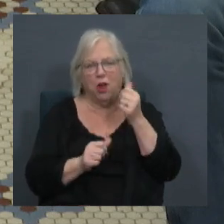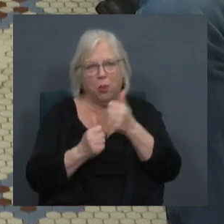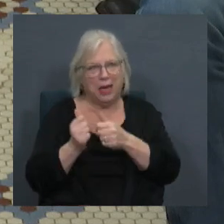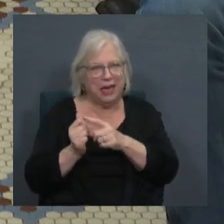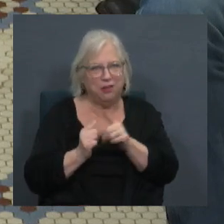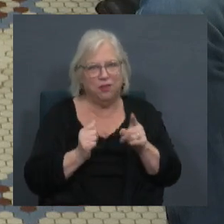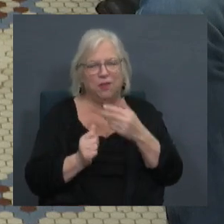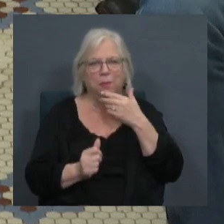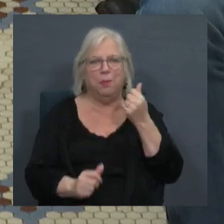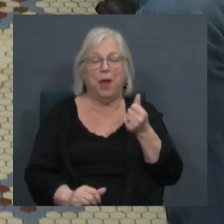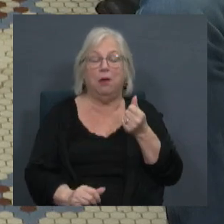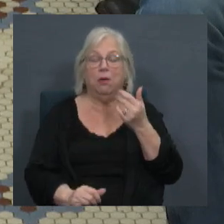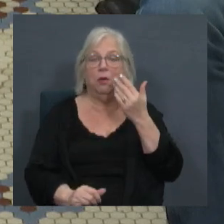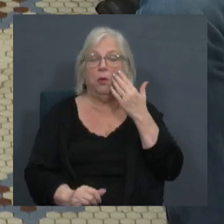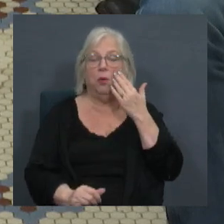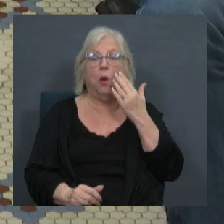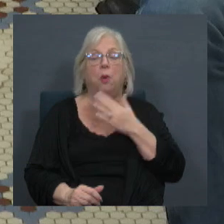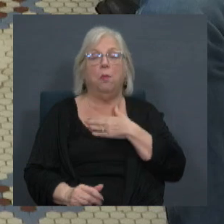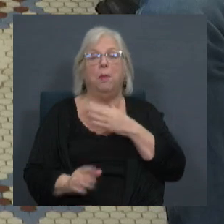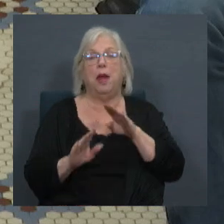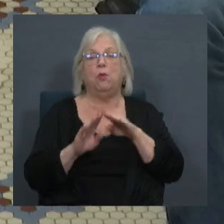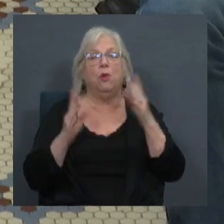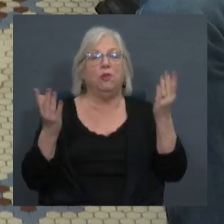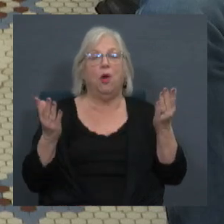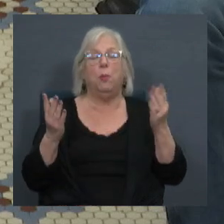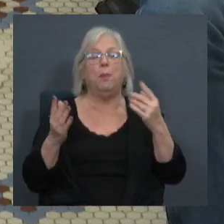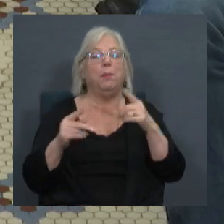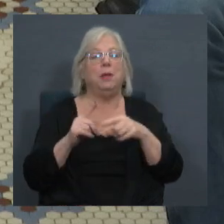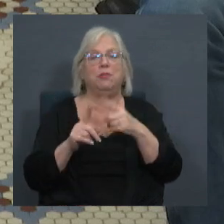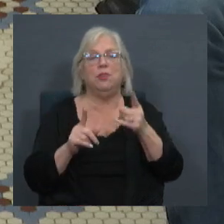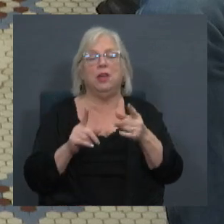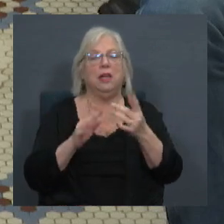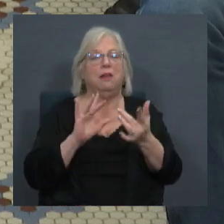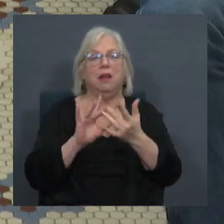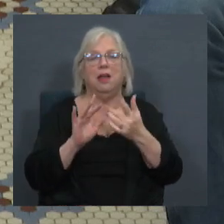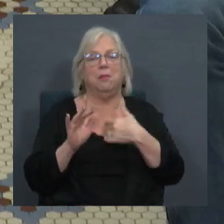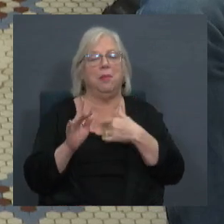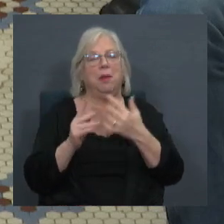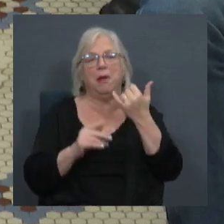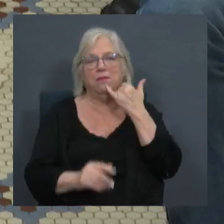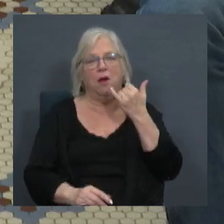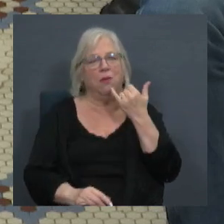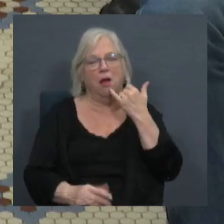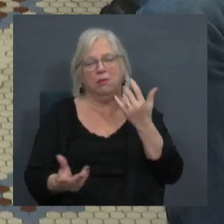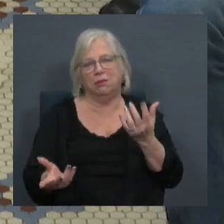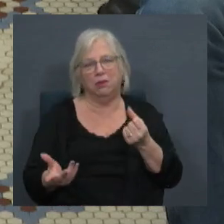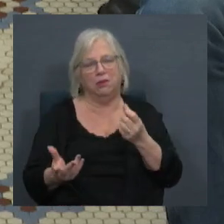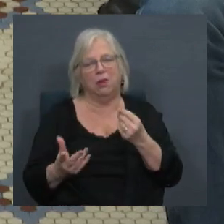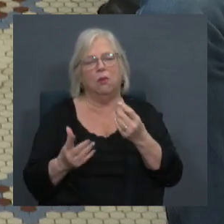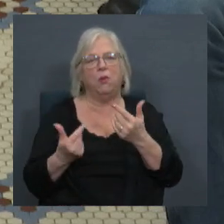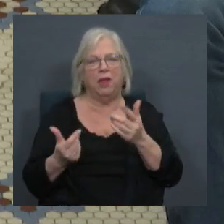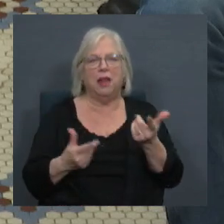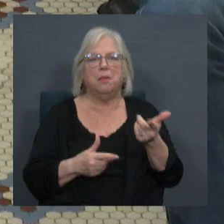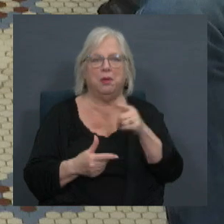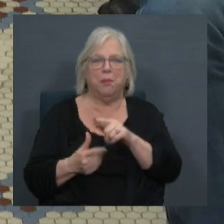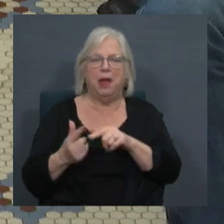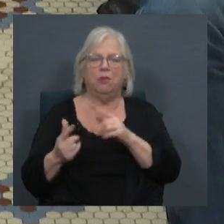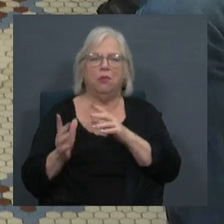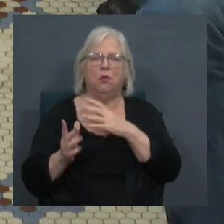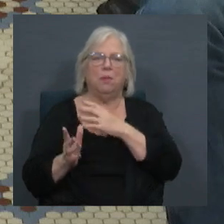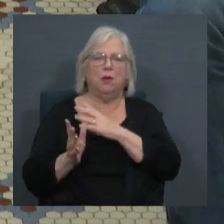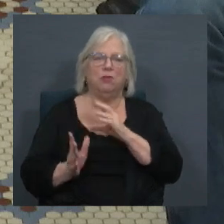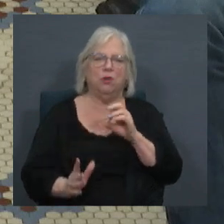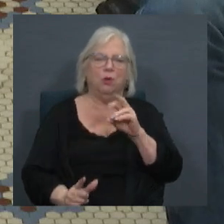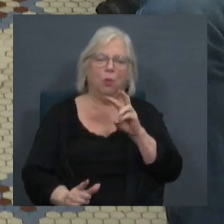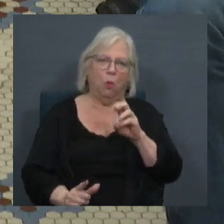work with knows that my door is open and I am only a phone call away. So with that, let me turn it back over to Commissioner Walker and